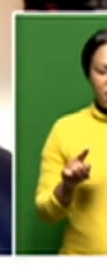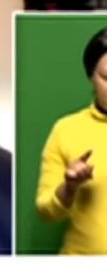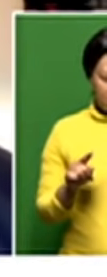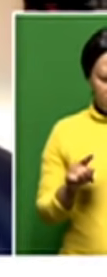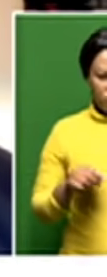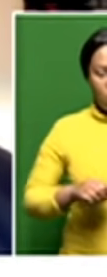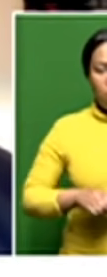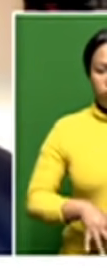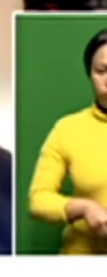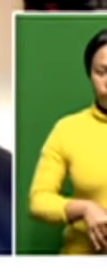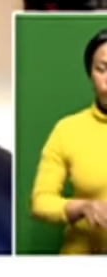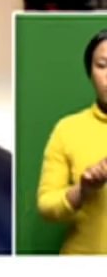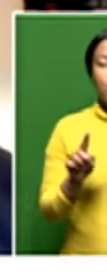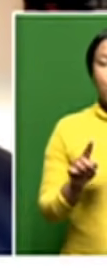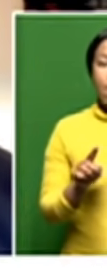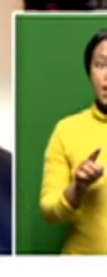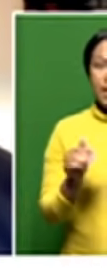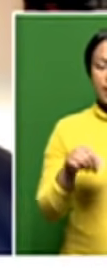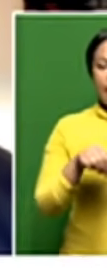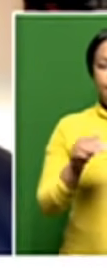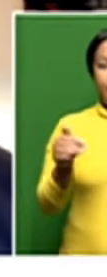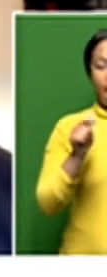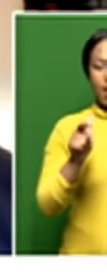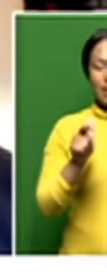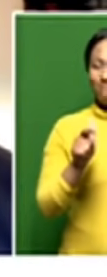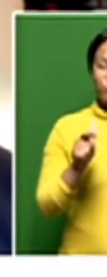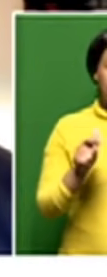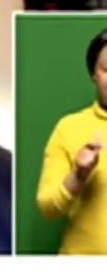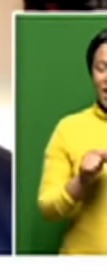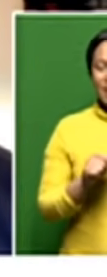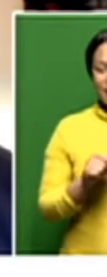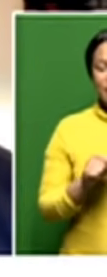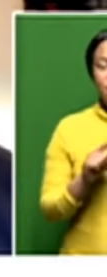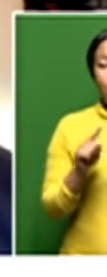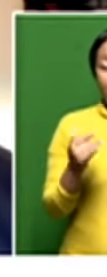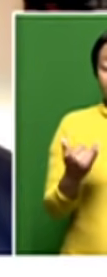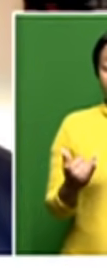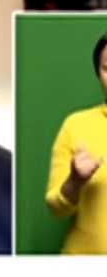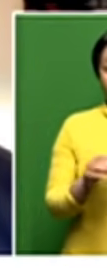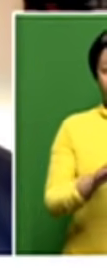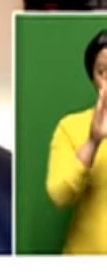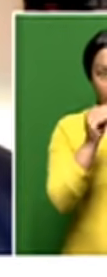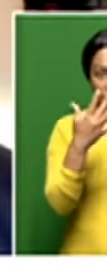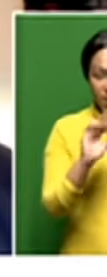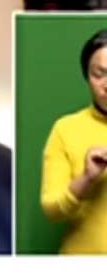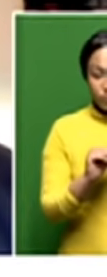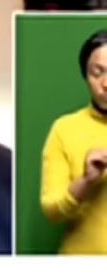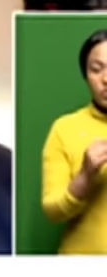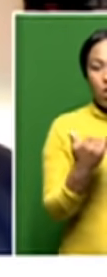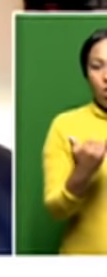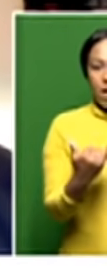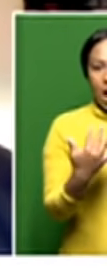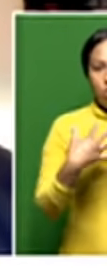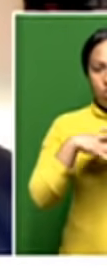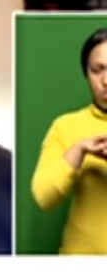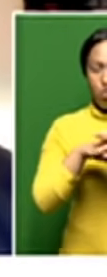of that situation, I suppose, was not the best possible way. So lessons have been learned from that one, and I see them being